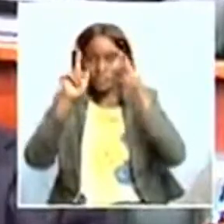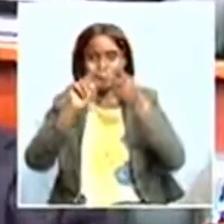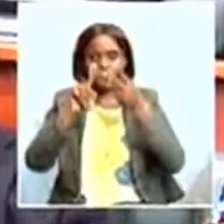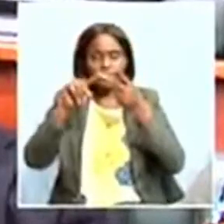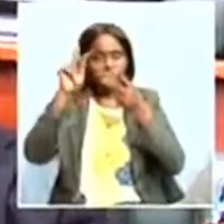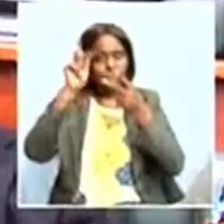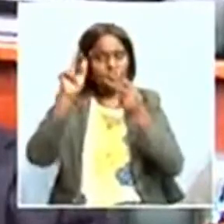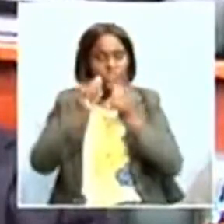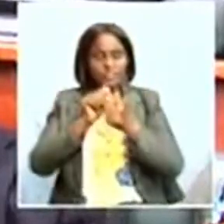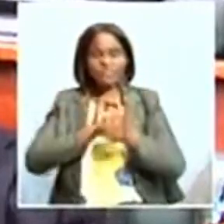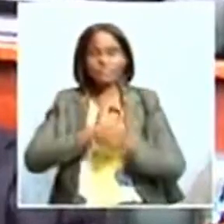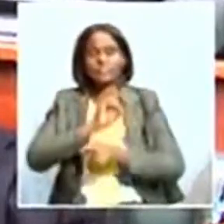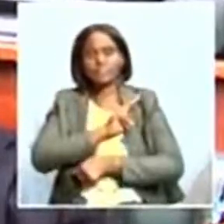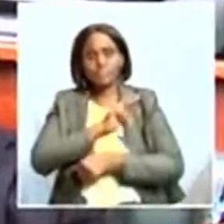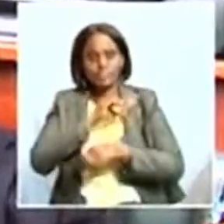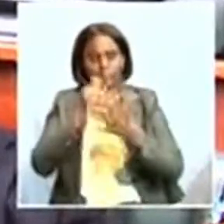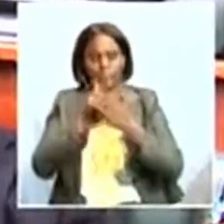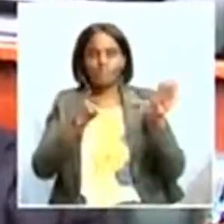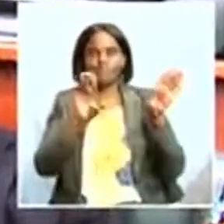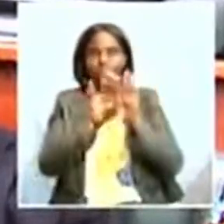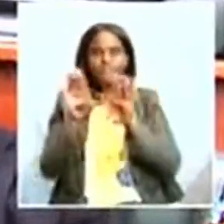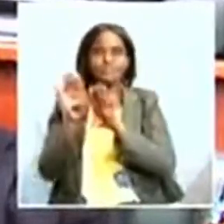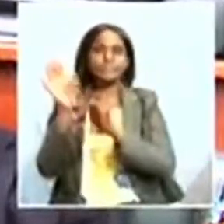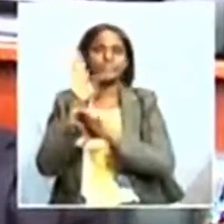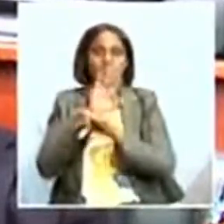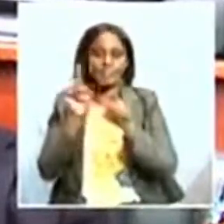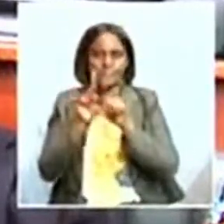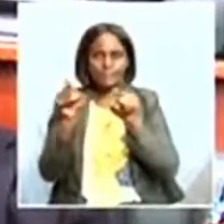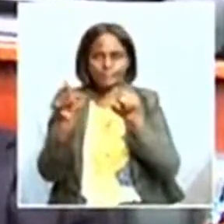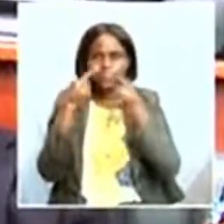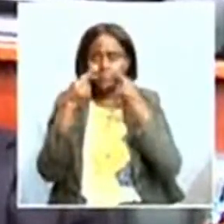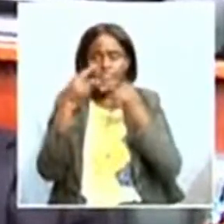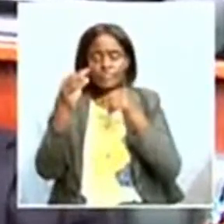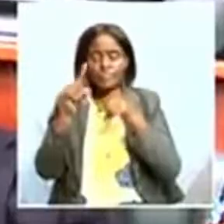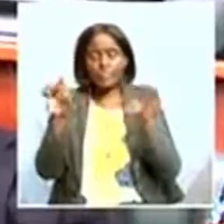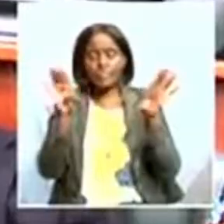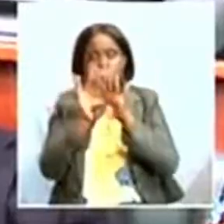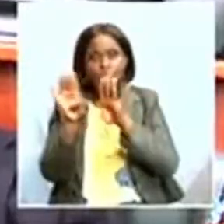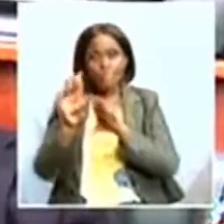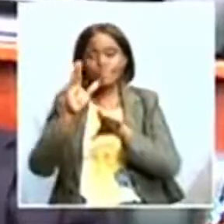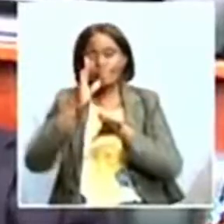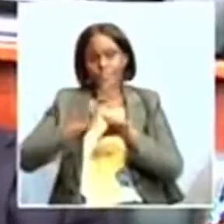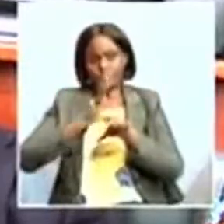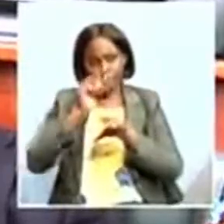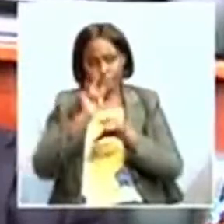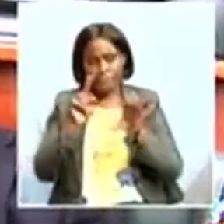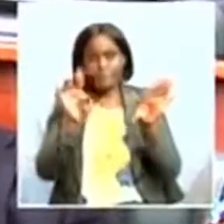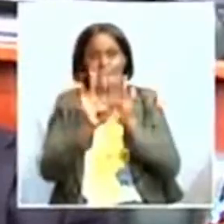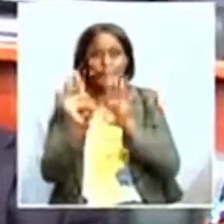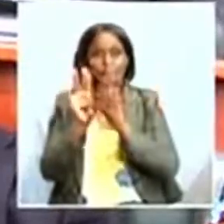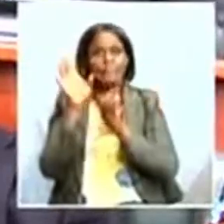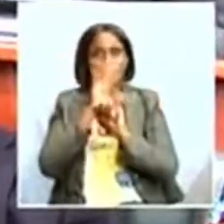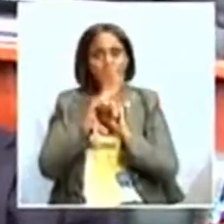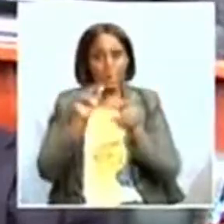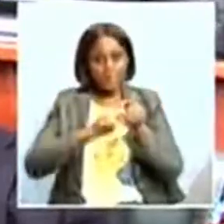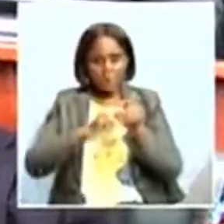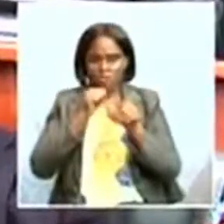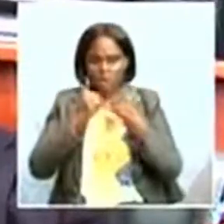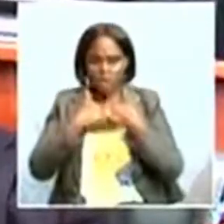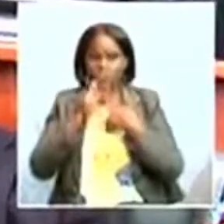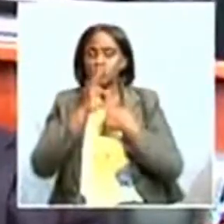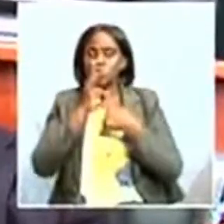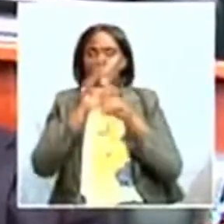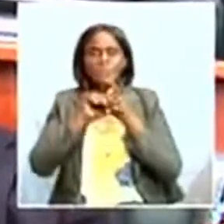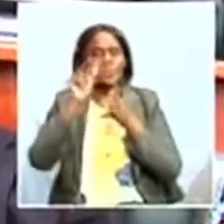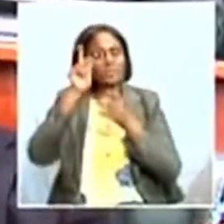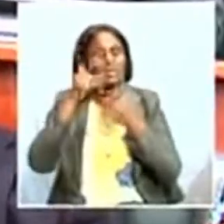and Chambeshi have been closed. And as a result of that closure, Madam Speaker, we do not have water in